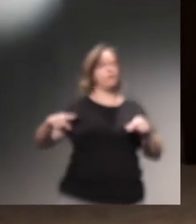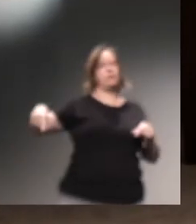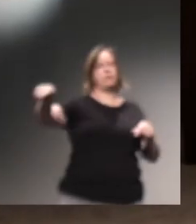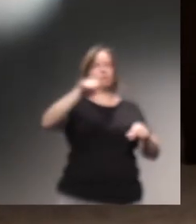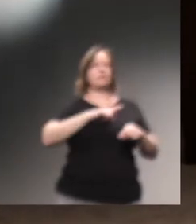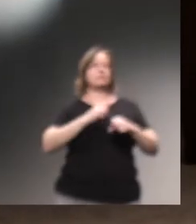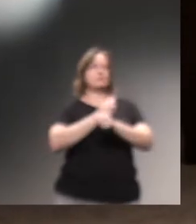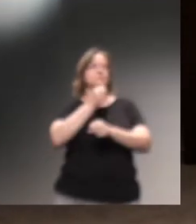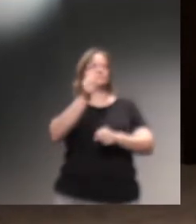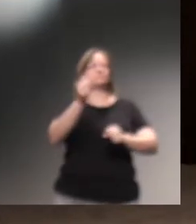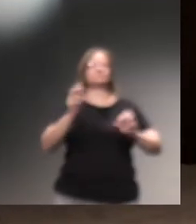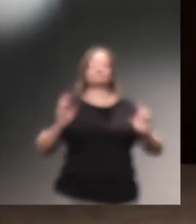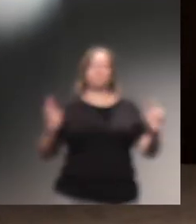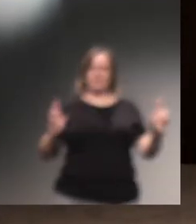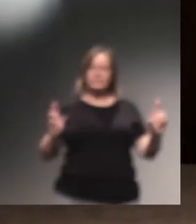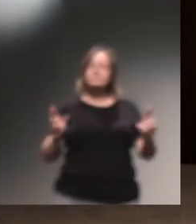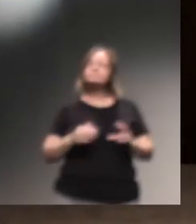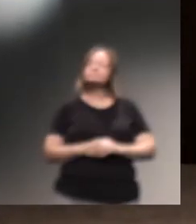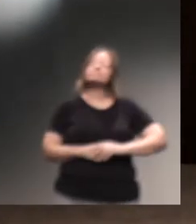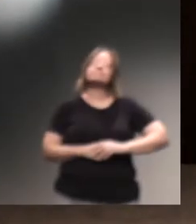we can begin simply by